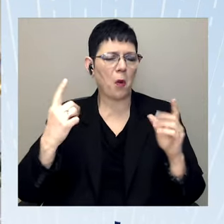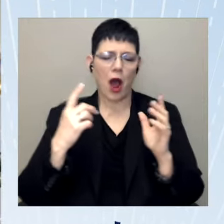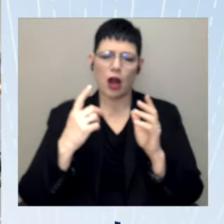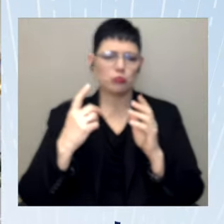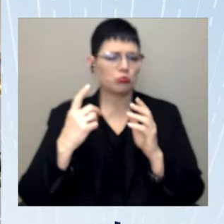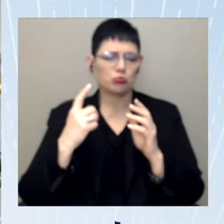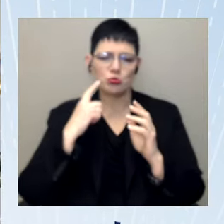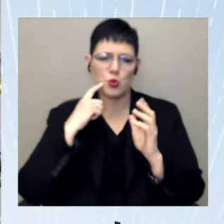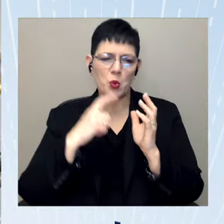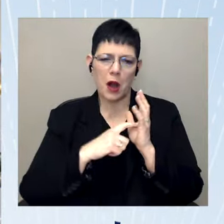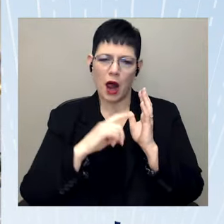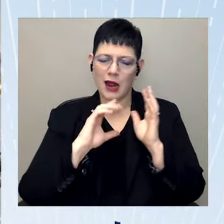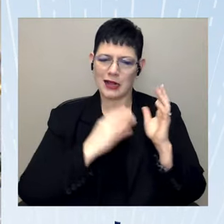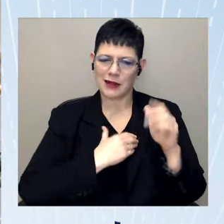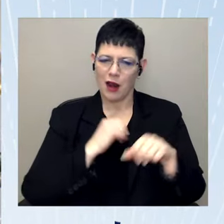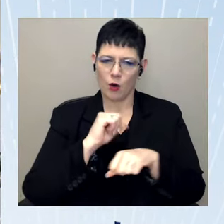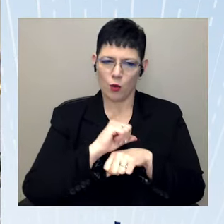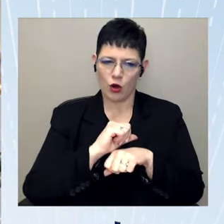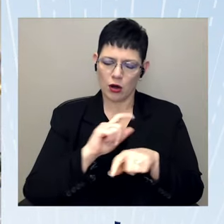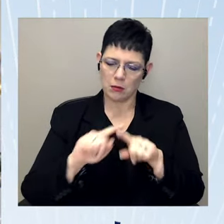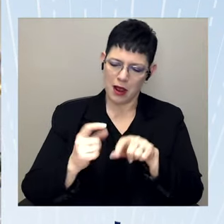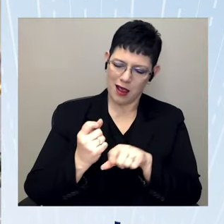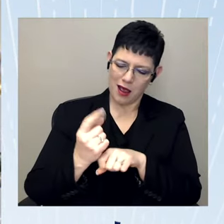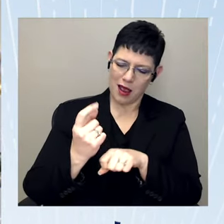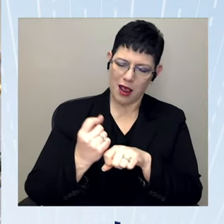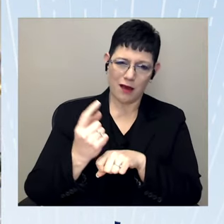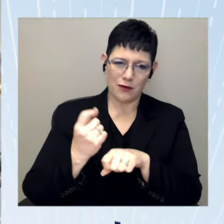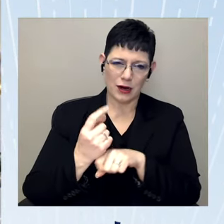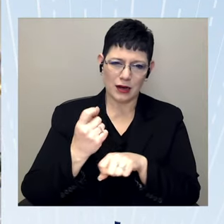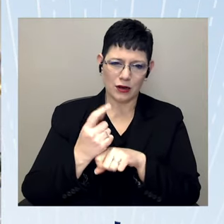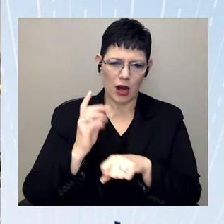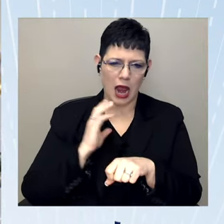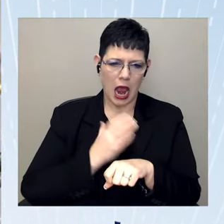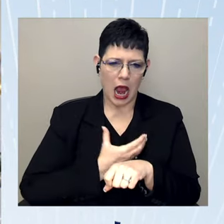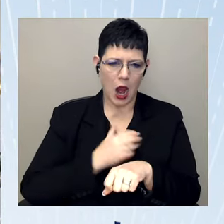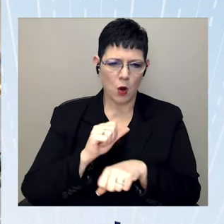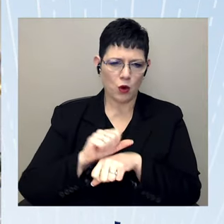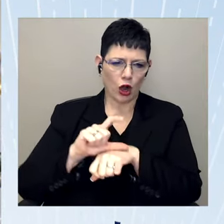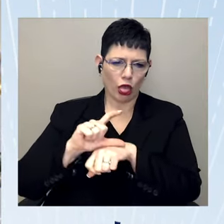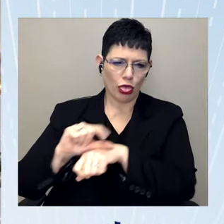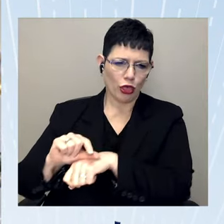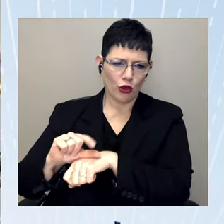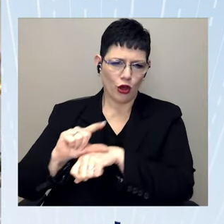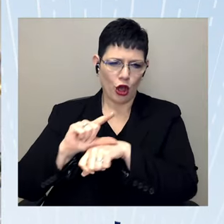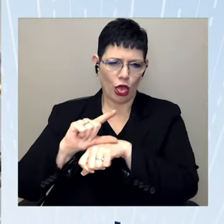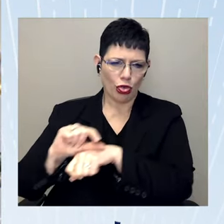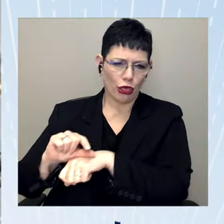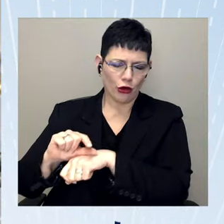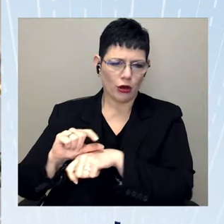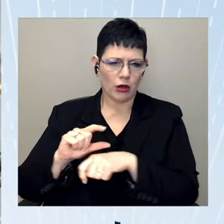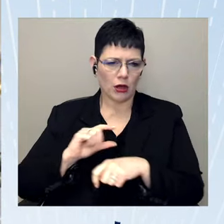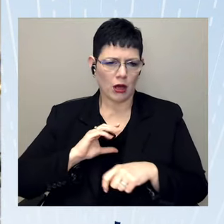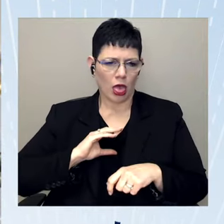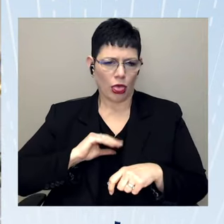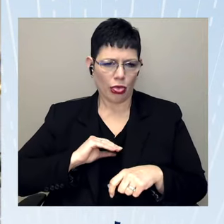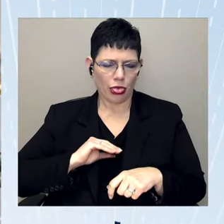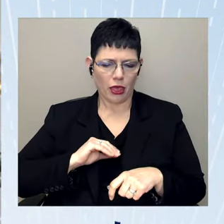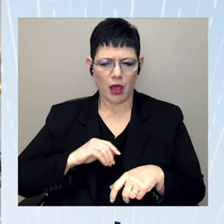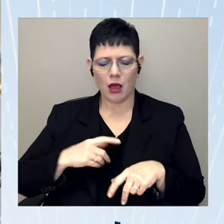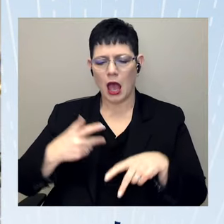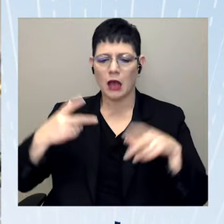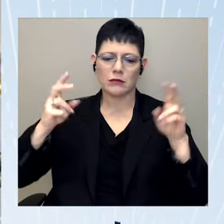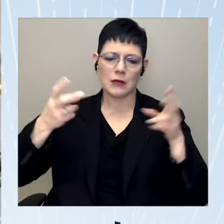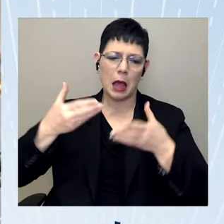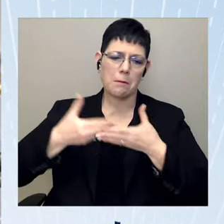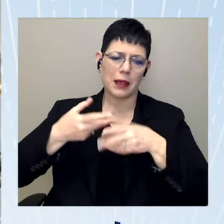year, our work is continuously devalued. We're called babysitters, and we're underpaid for caring for the